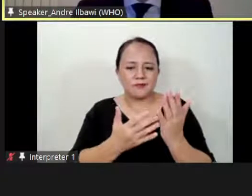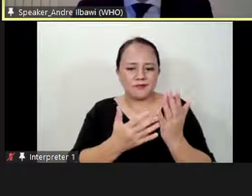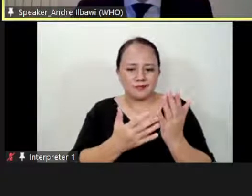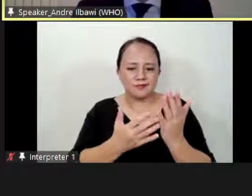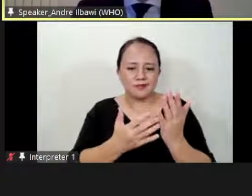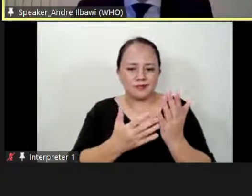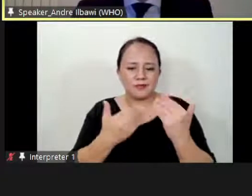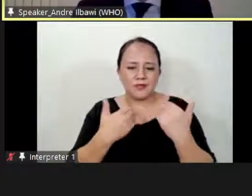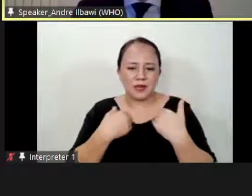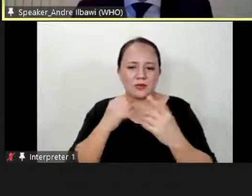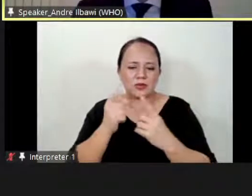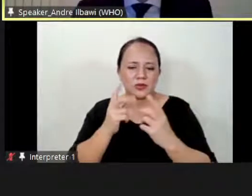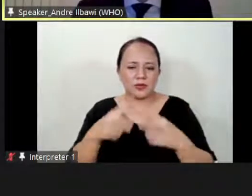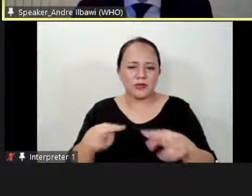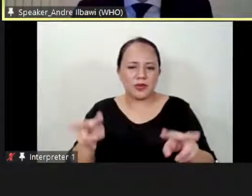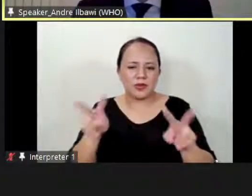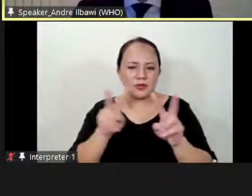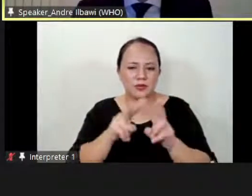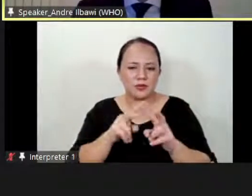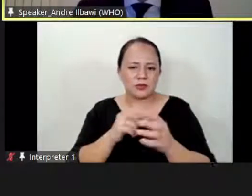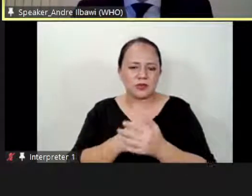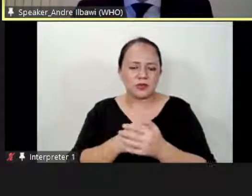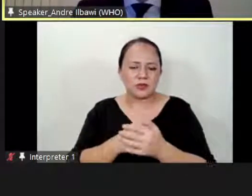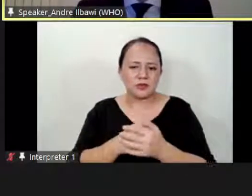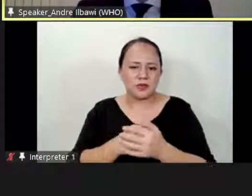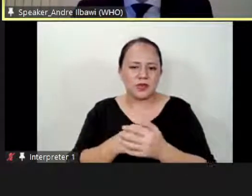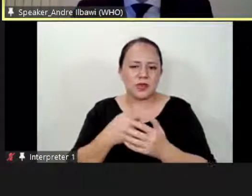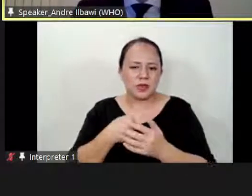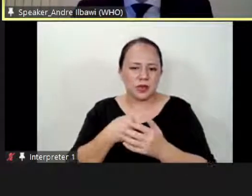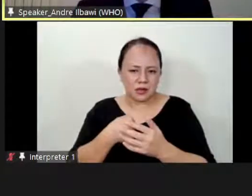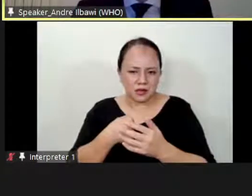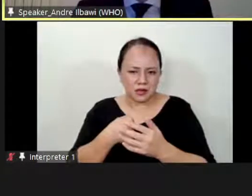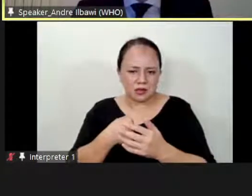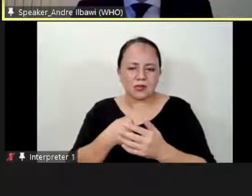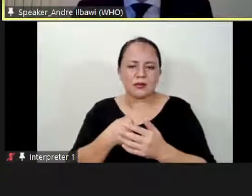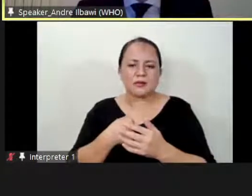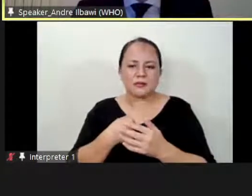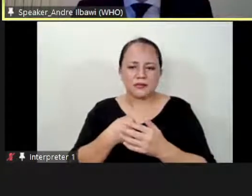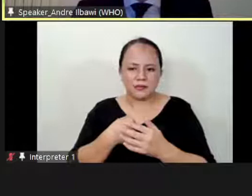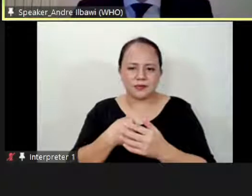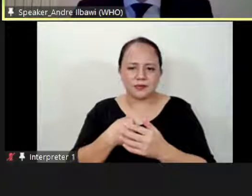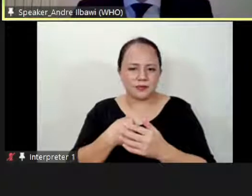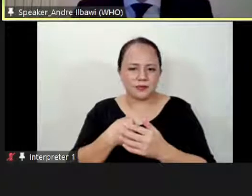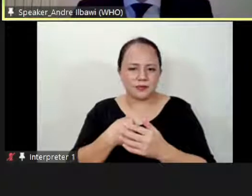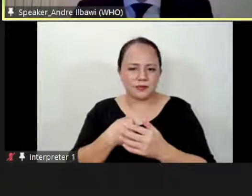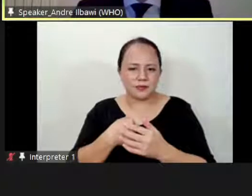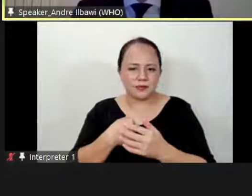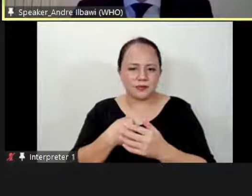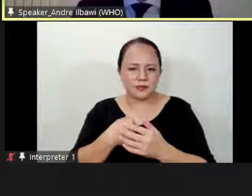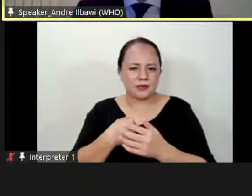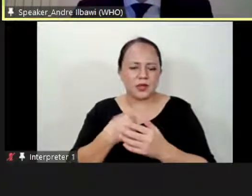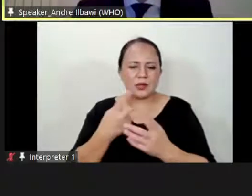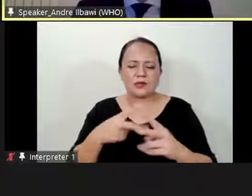social value, it has productivity gains, and it is absolutely informed by a value for money